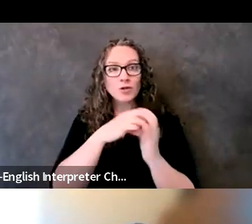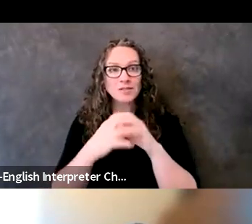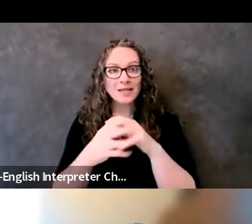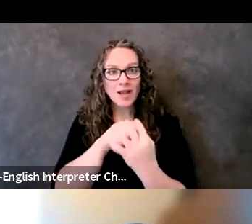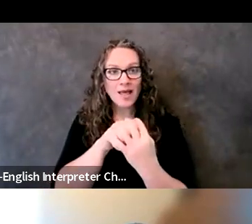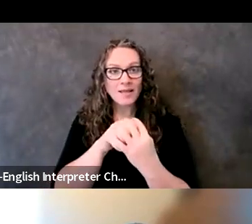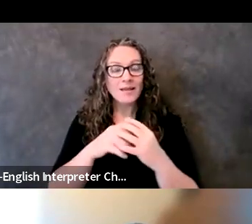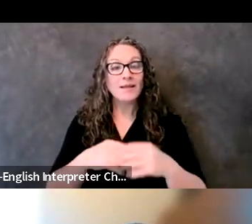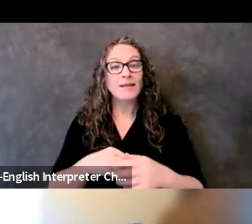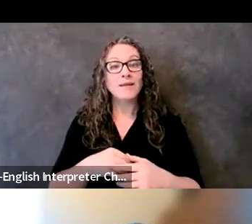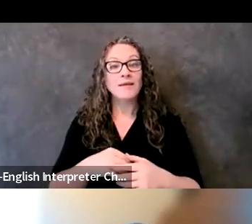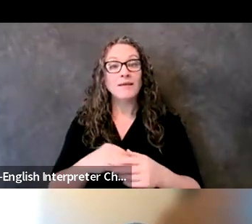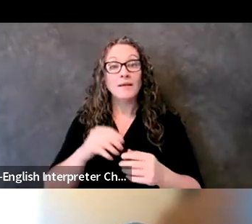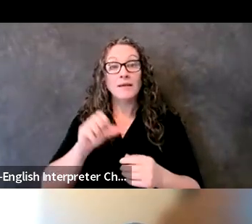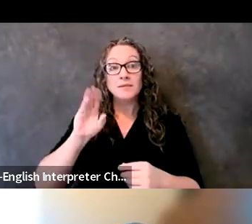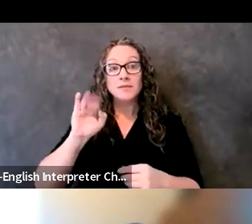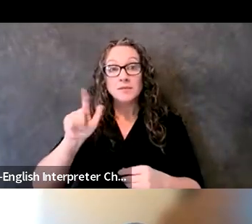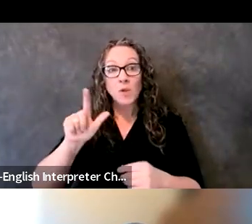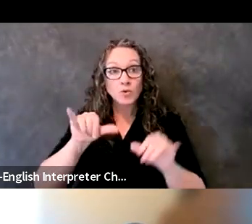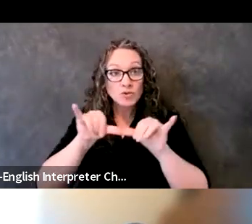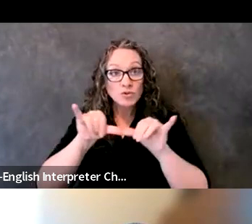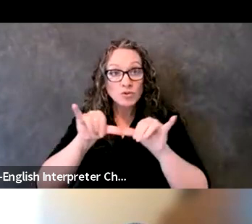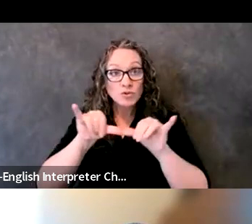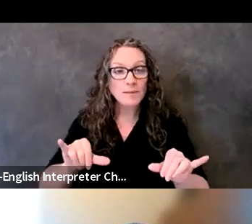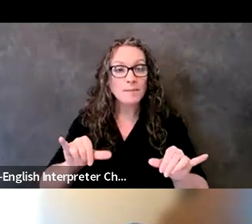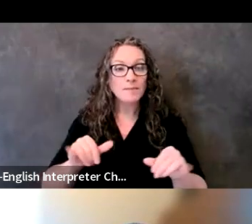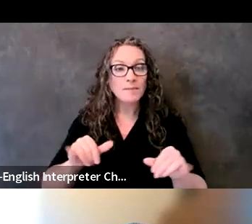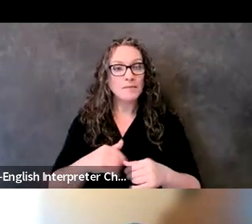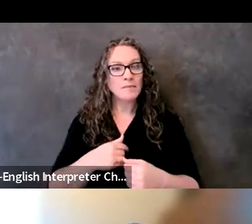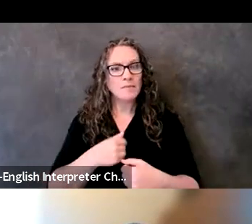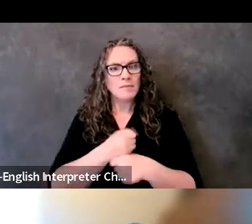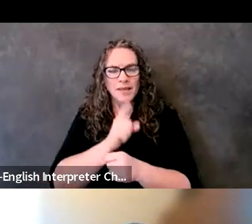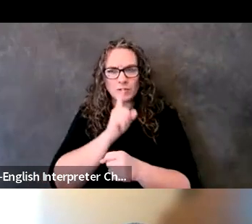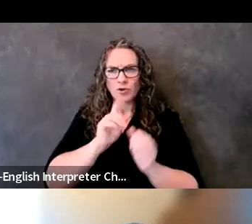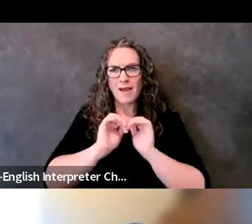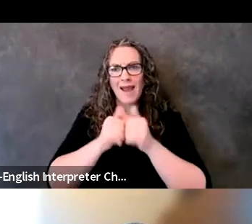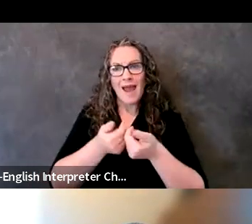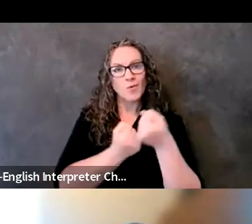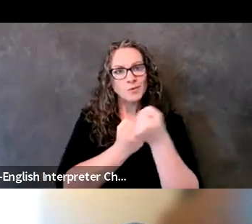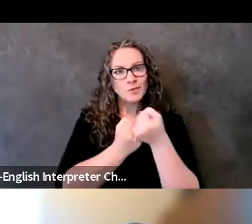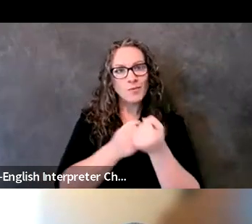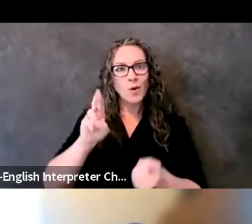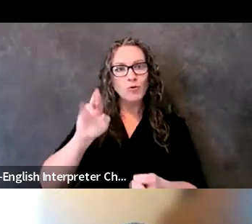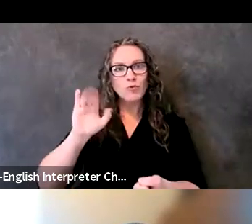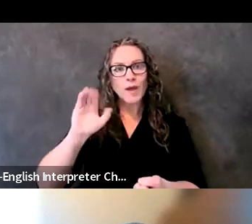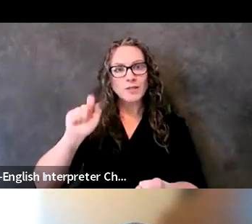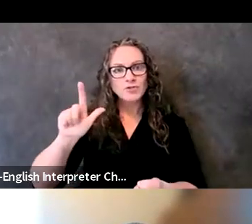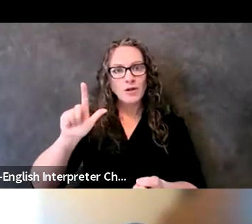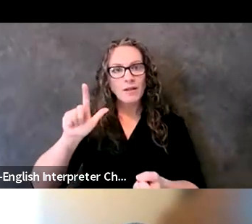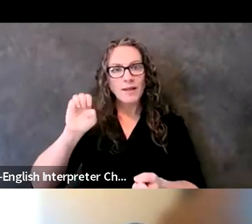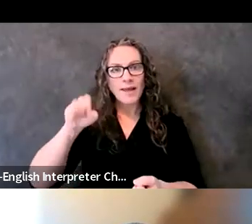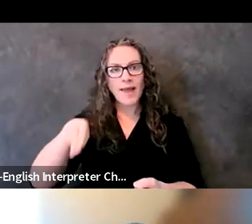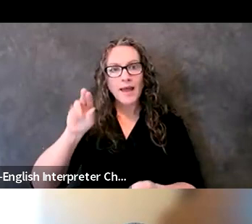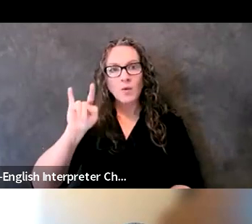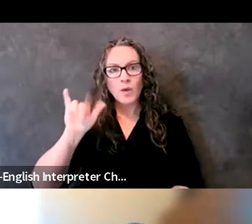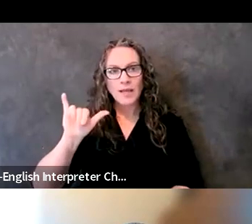systems, ensuring and looking at how we can support racial equity and the needs of those that